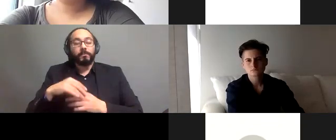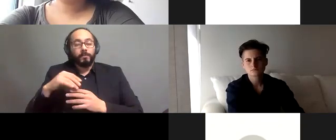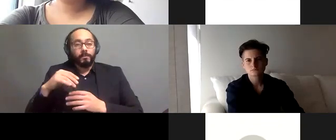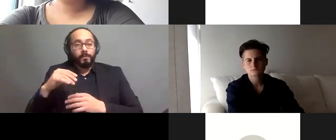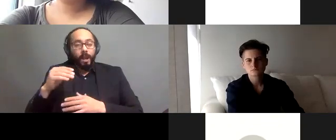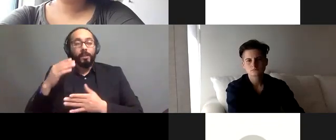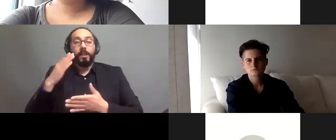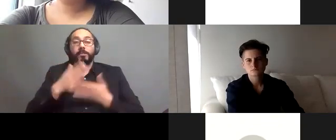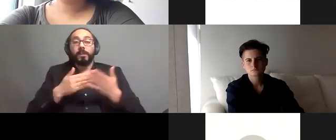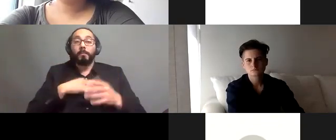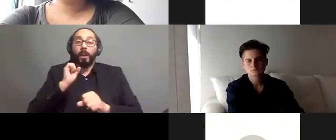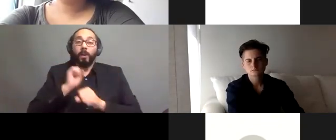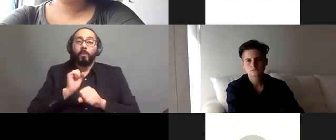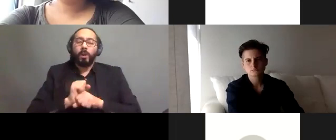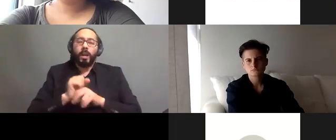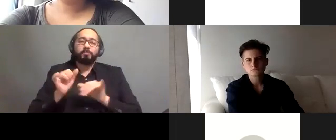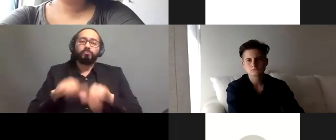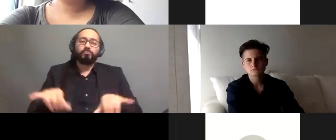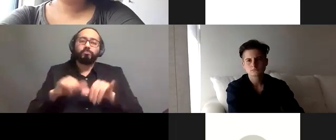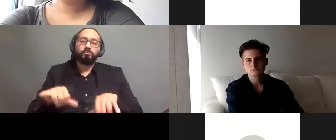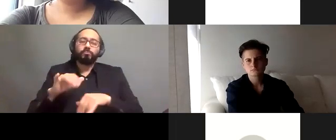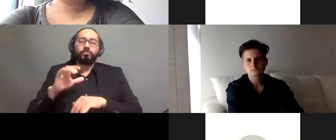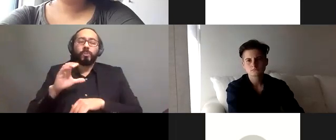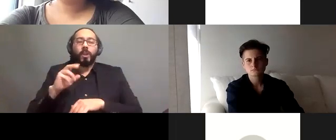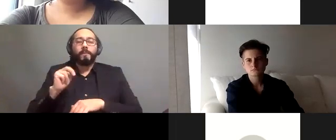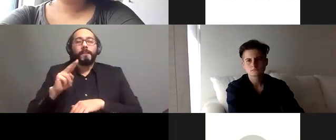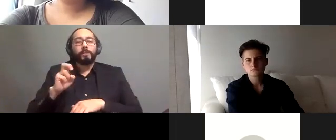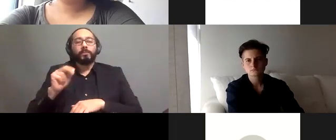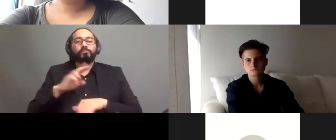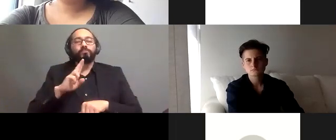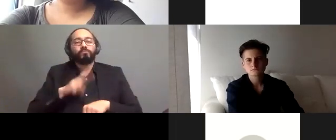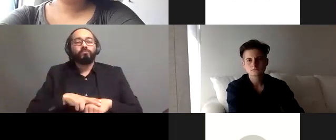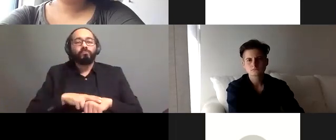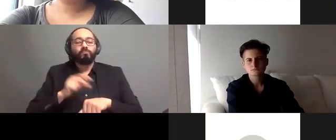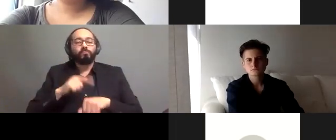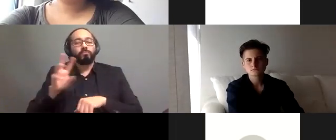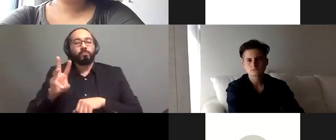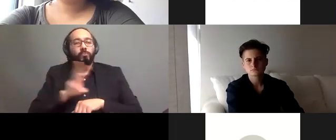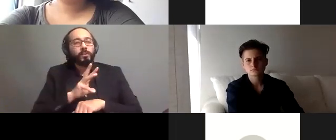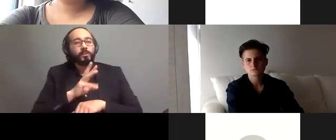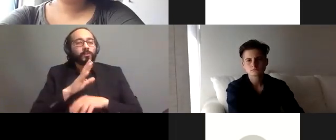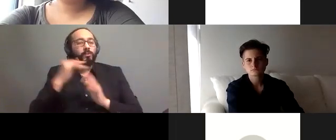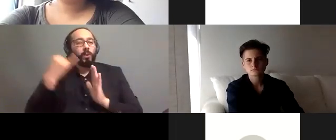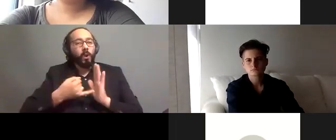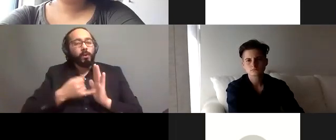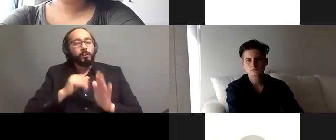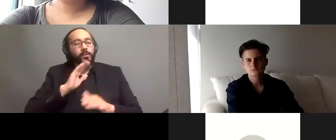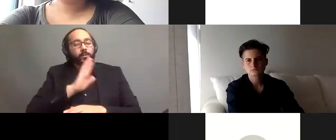conventional methodologies developed and practiced by the Western into something hybrid form